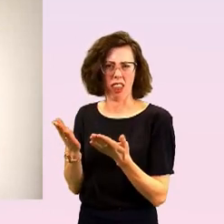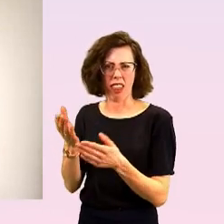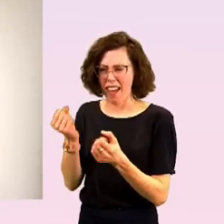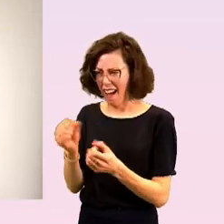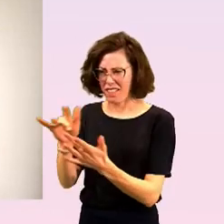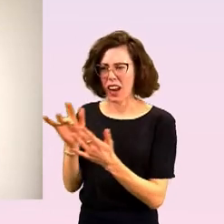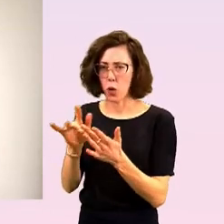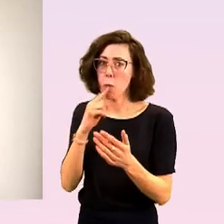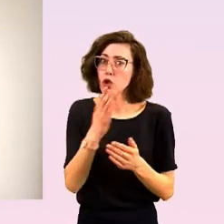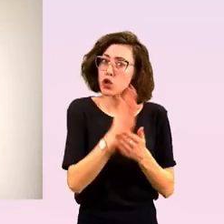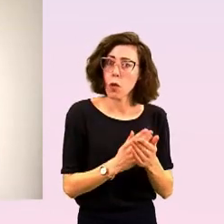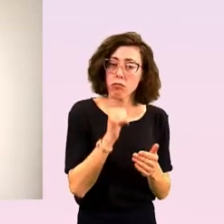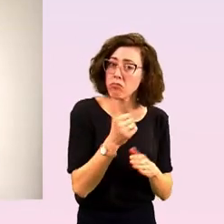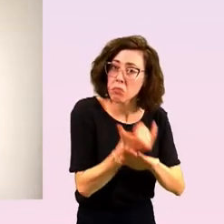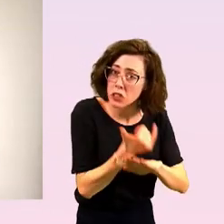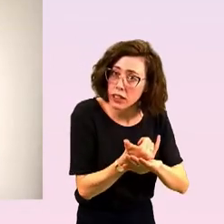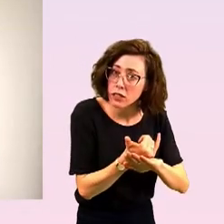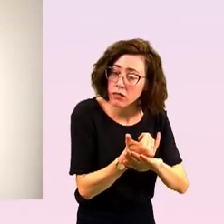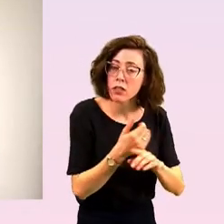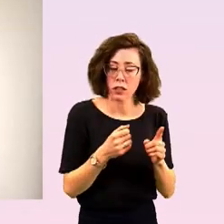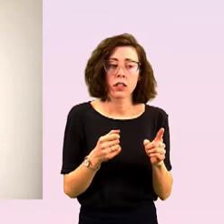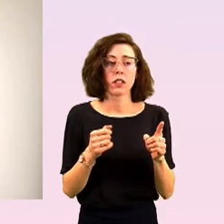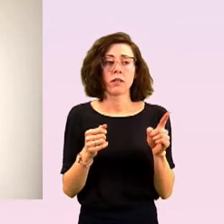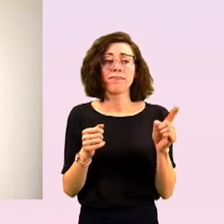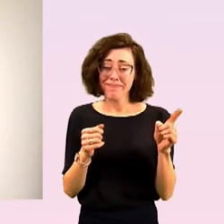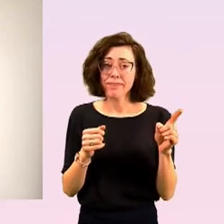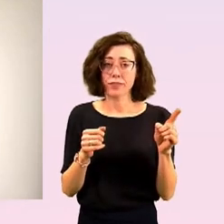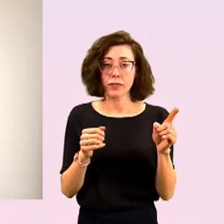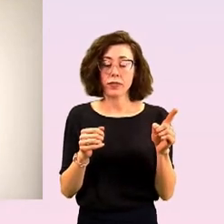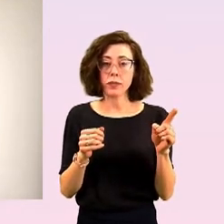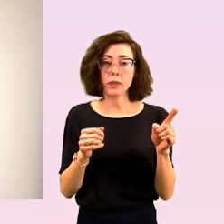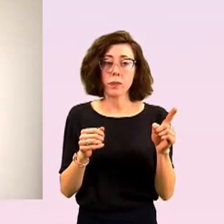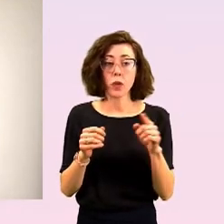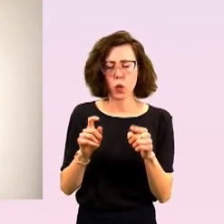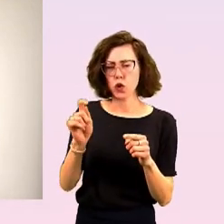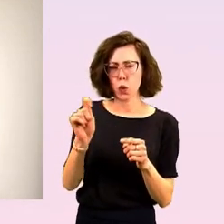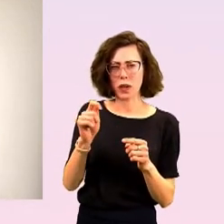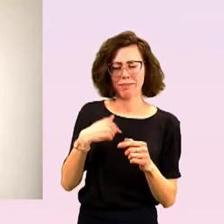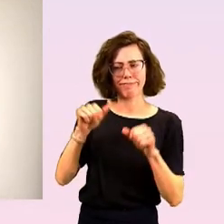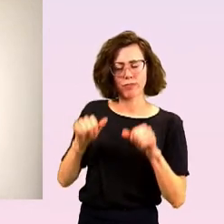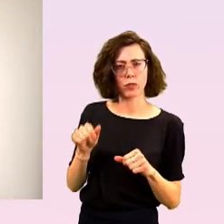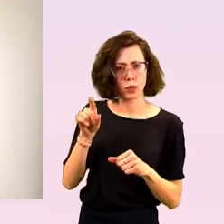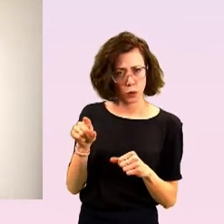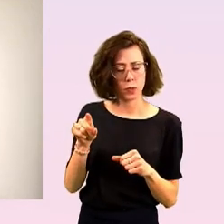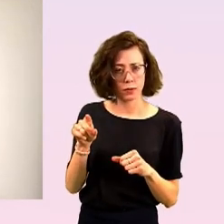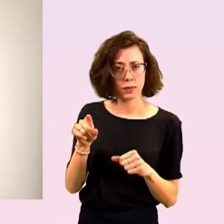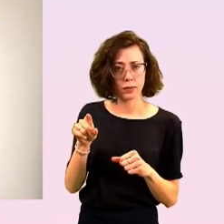Yeah, I think there's that competitive sort of thing. You know, Tonie, I'd absolutely agree. And it's almost